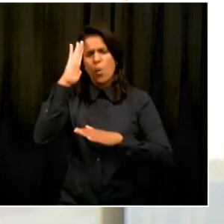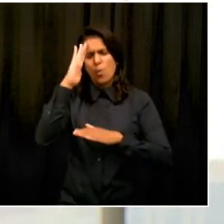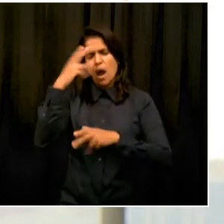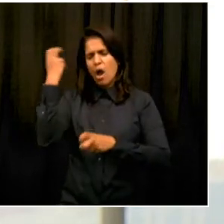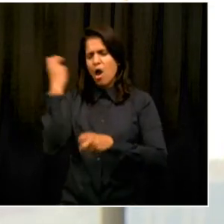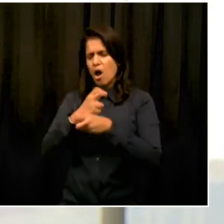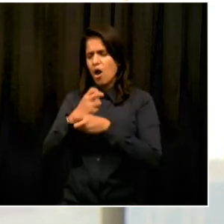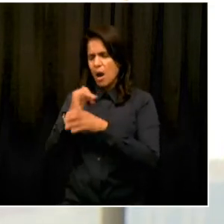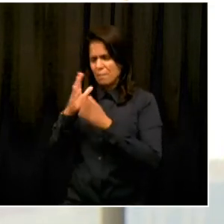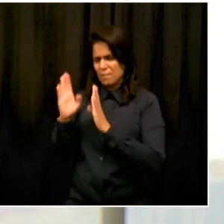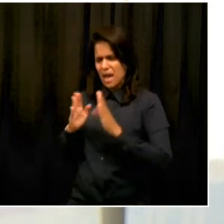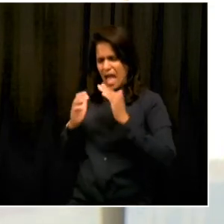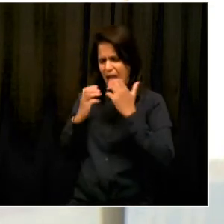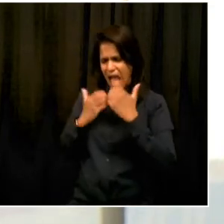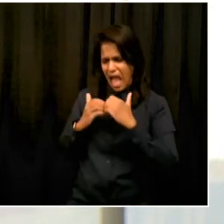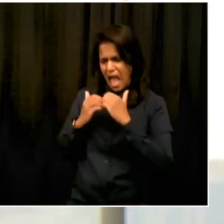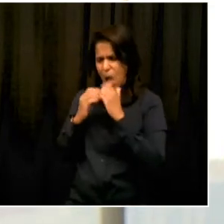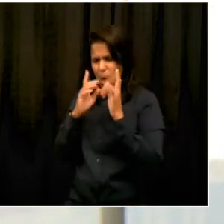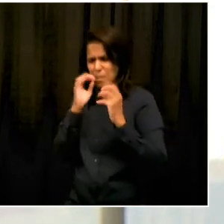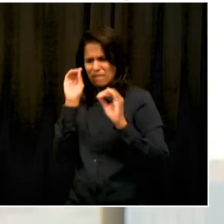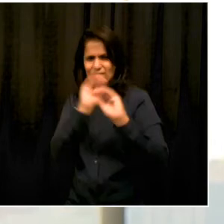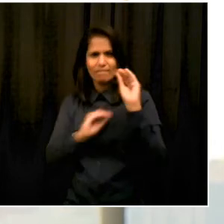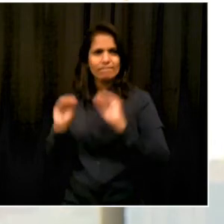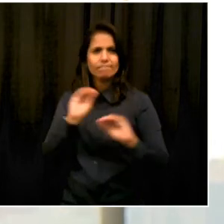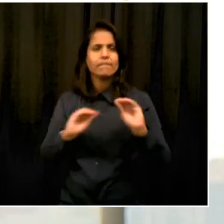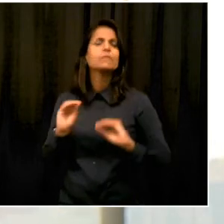distribute a COVID-19 vaccine.